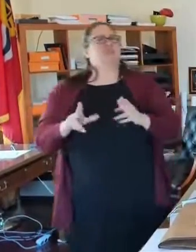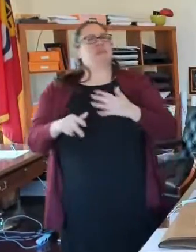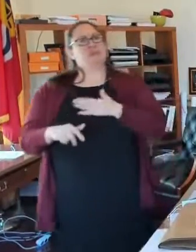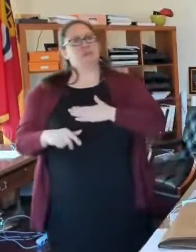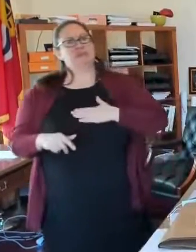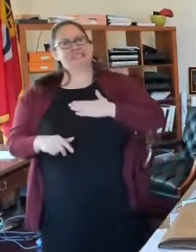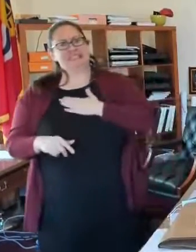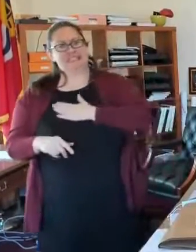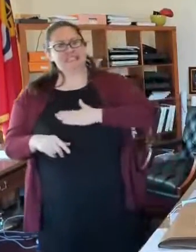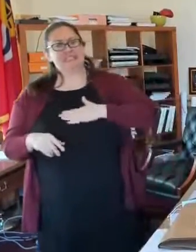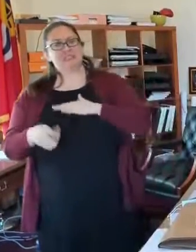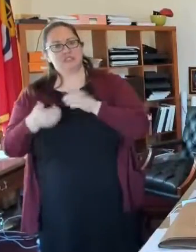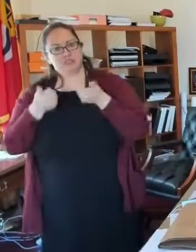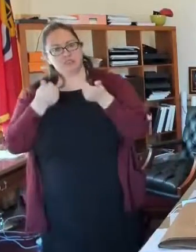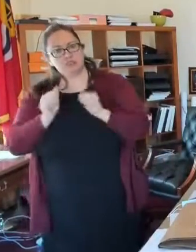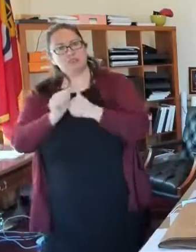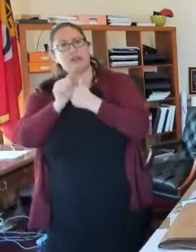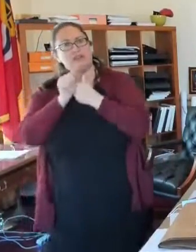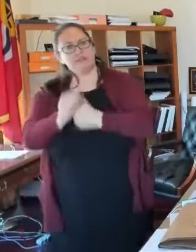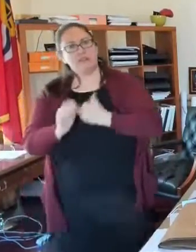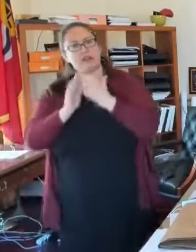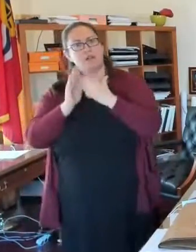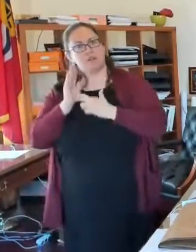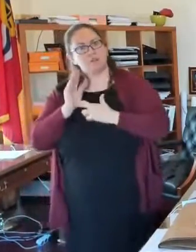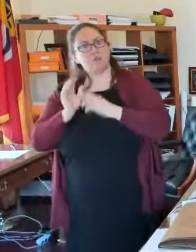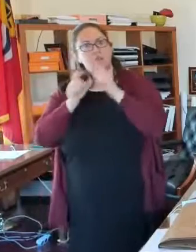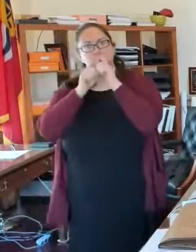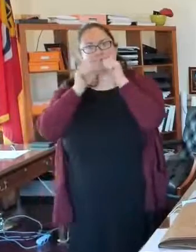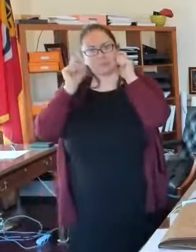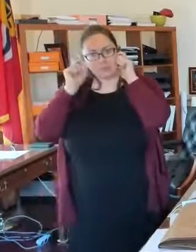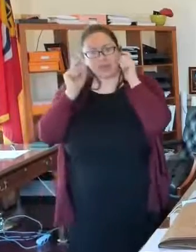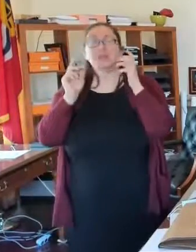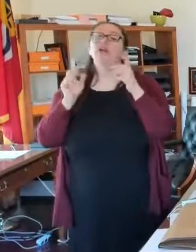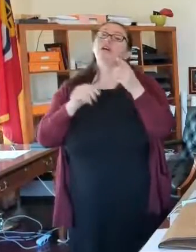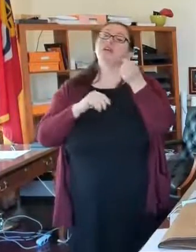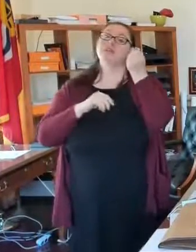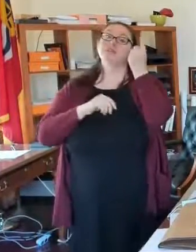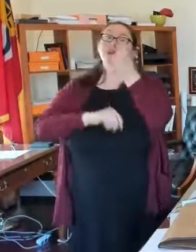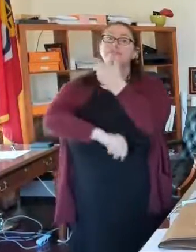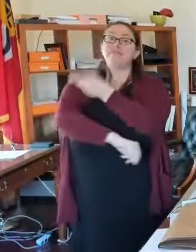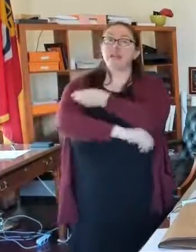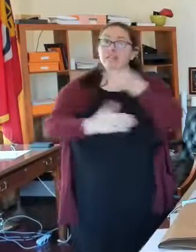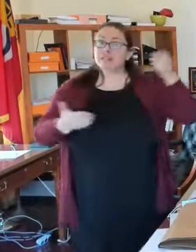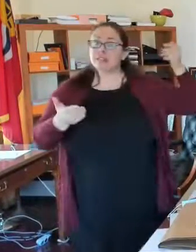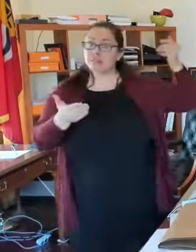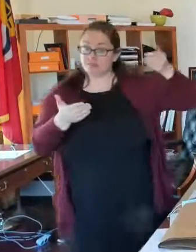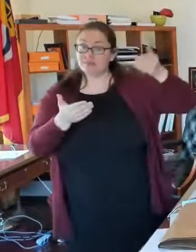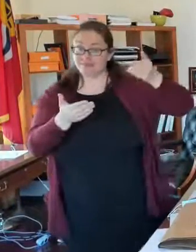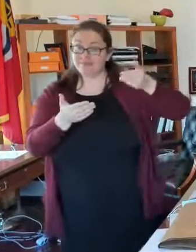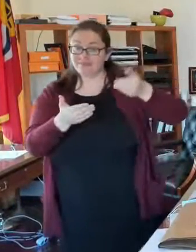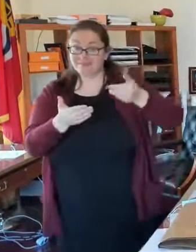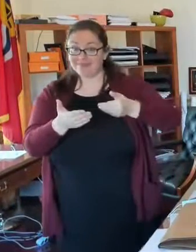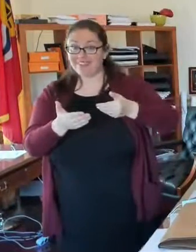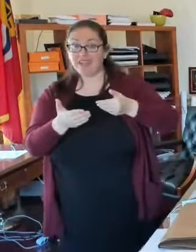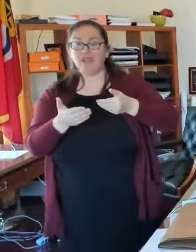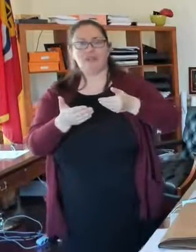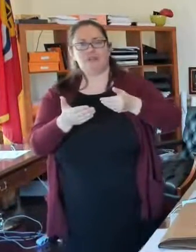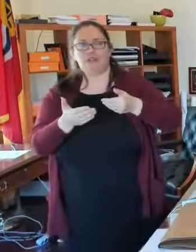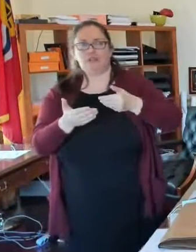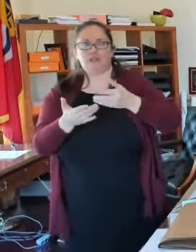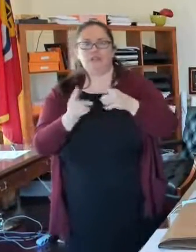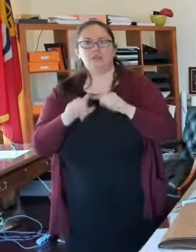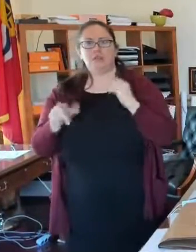the protocols here. We do have the vaccine on the horizon. It's still going to be several